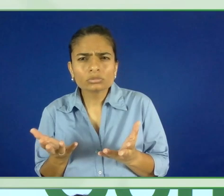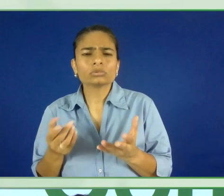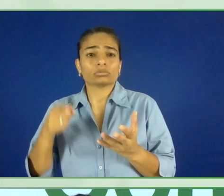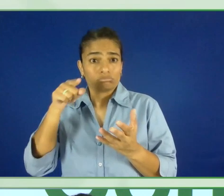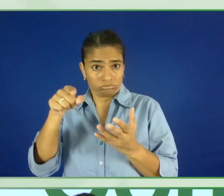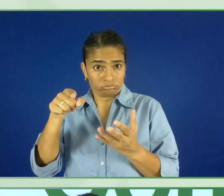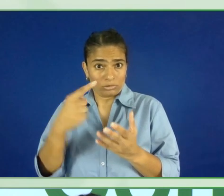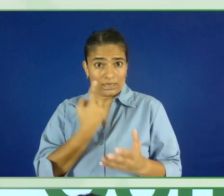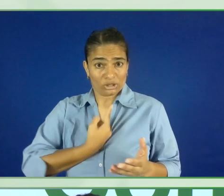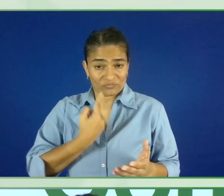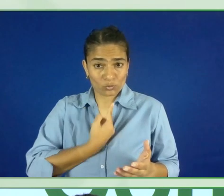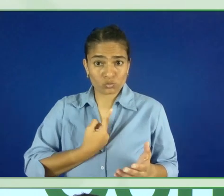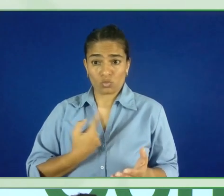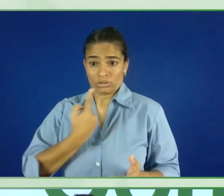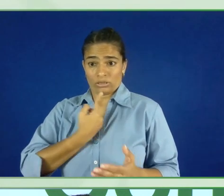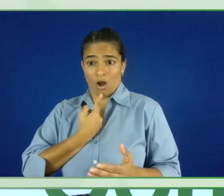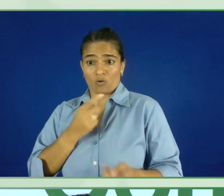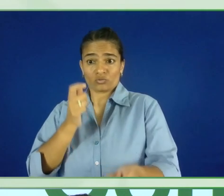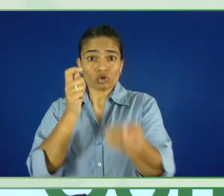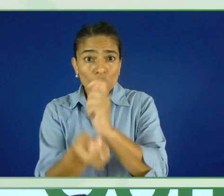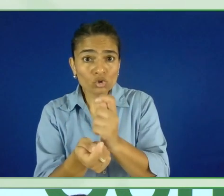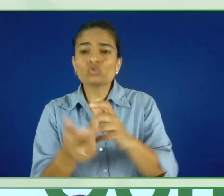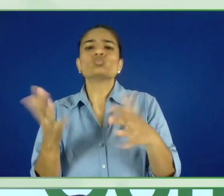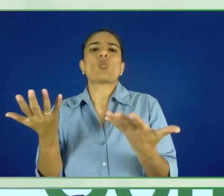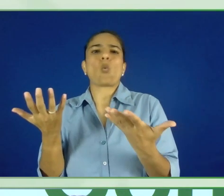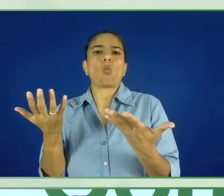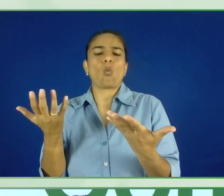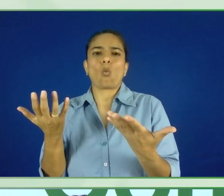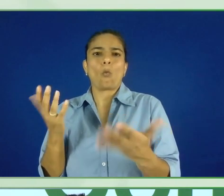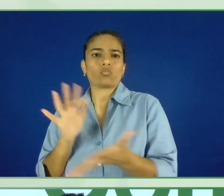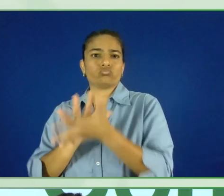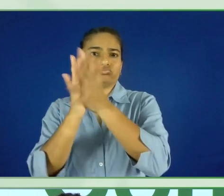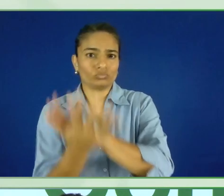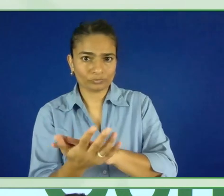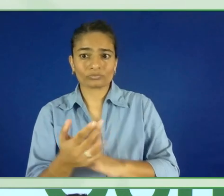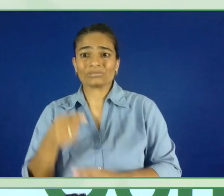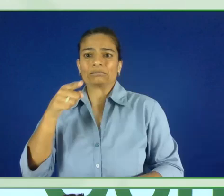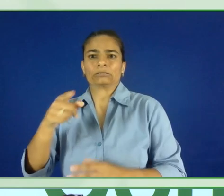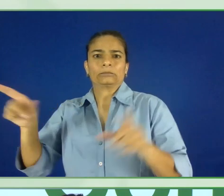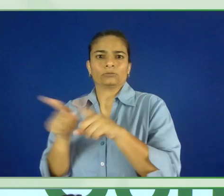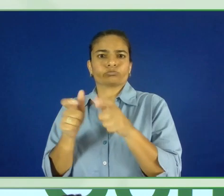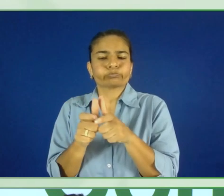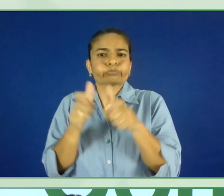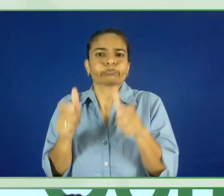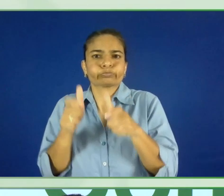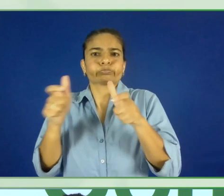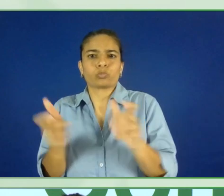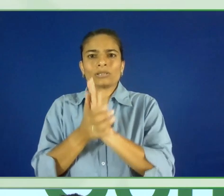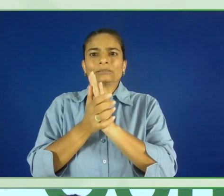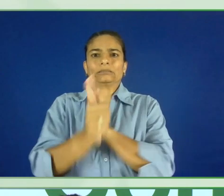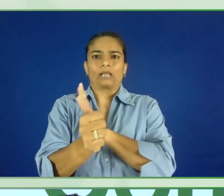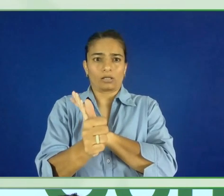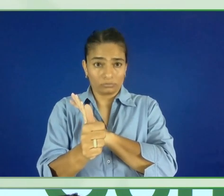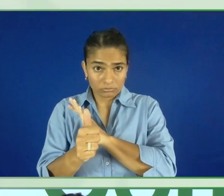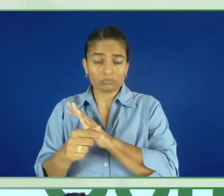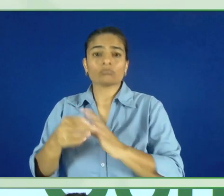talent pipeline, as the slide is saying. And then the mentorship facilitators themselves play a key role. They are preparing the mentor and the mentee for that mentorship